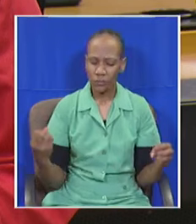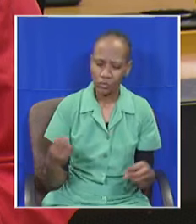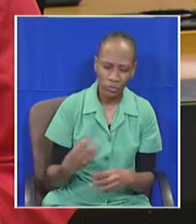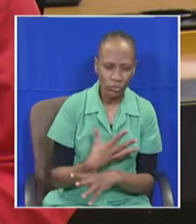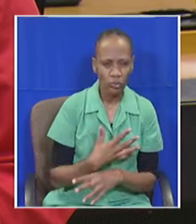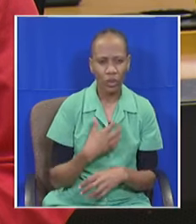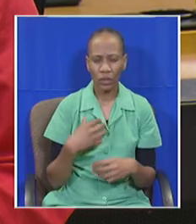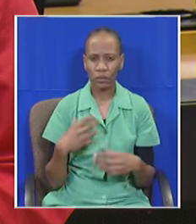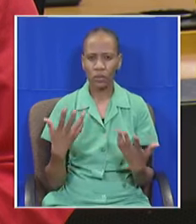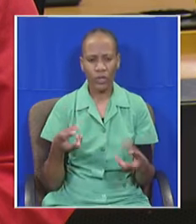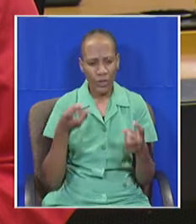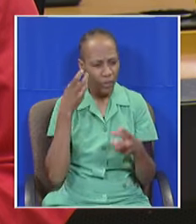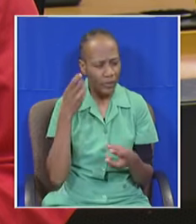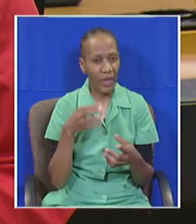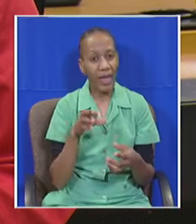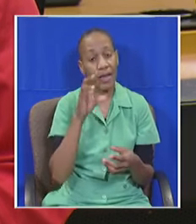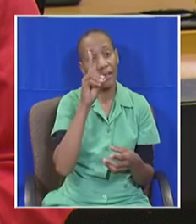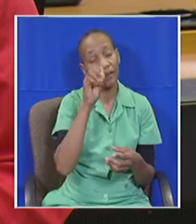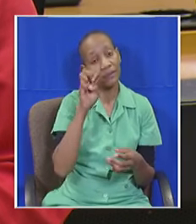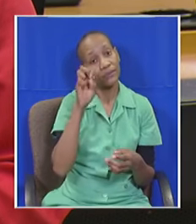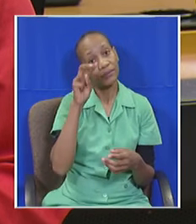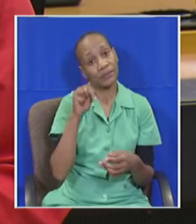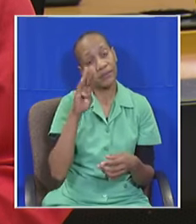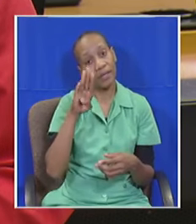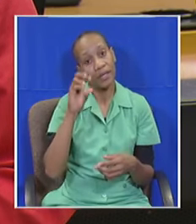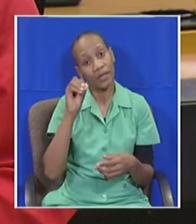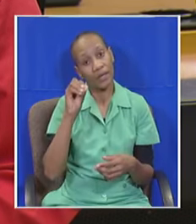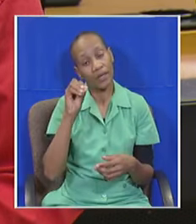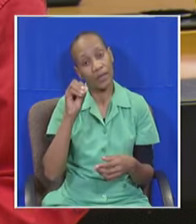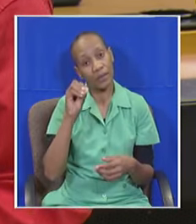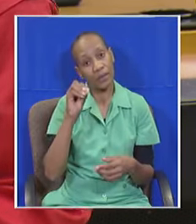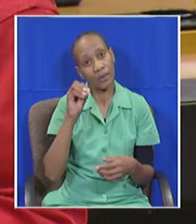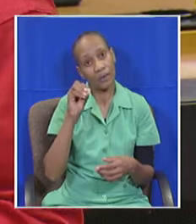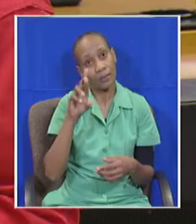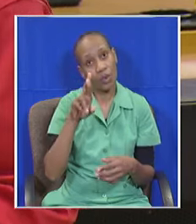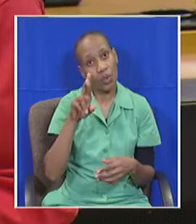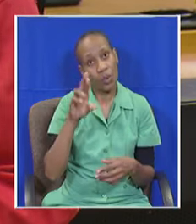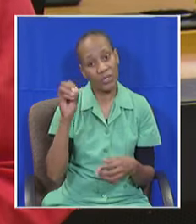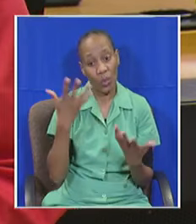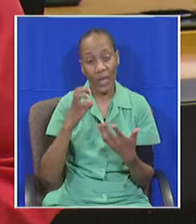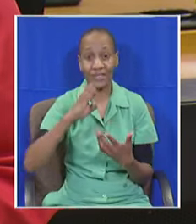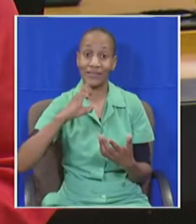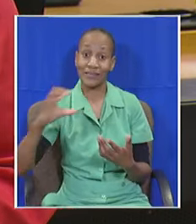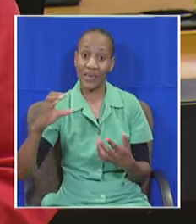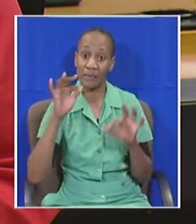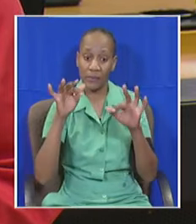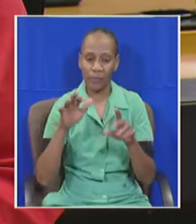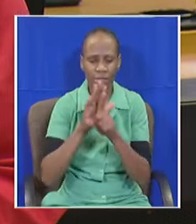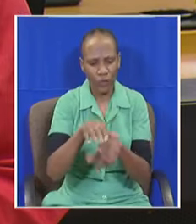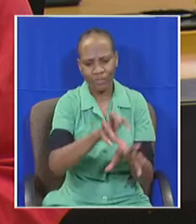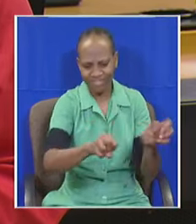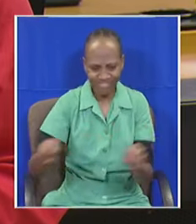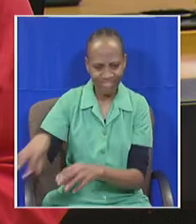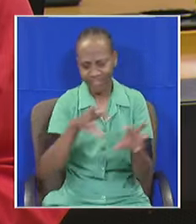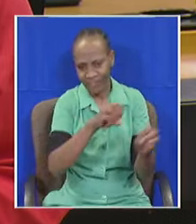that people residing at Dan Brody Estate between Kekut and Ado in the Eastern Cape are being evicted from their land